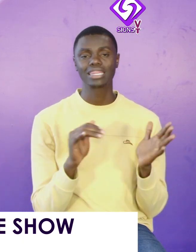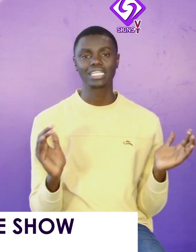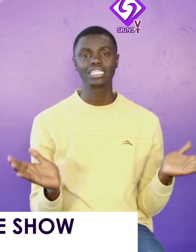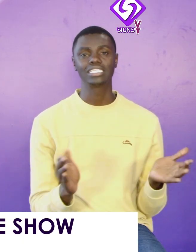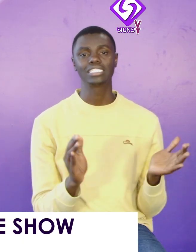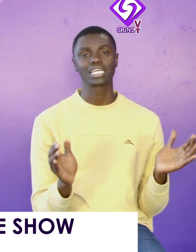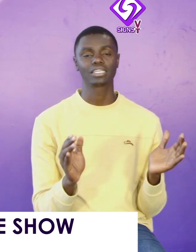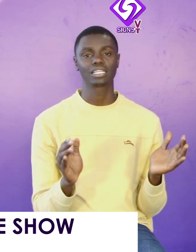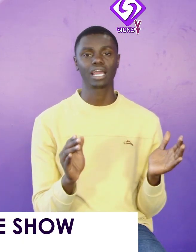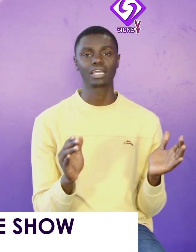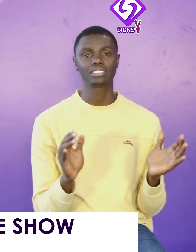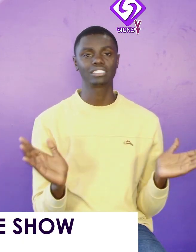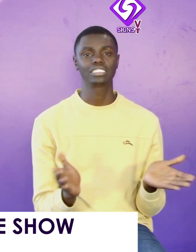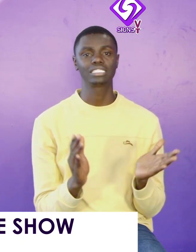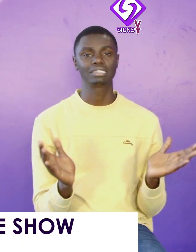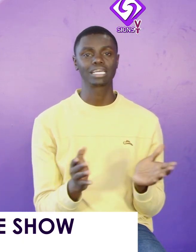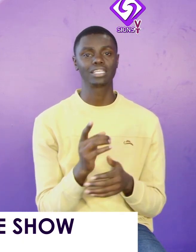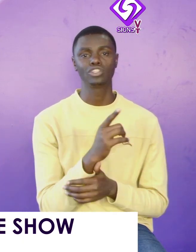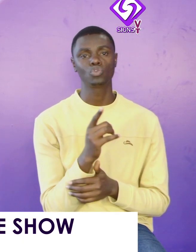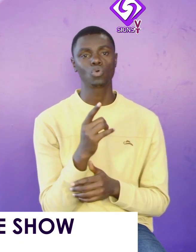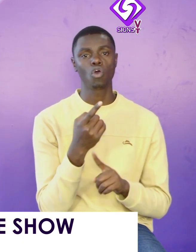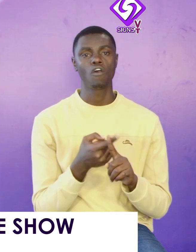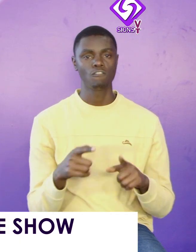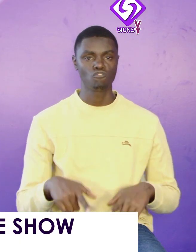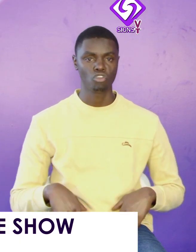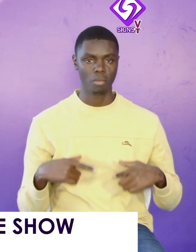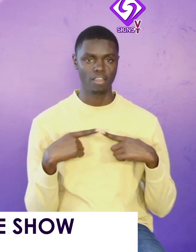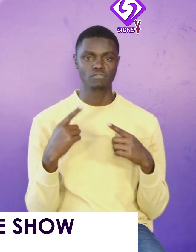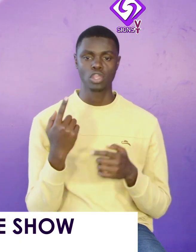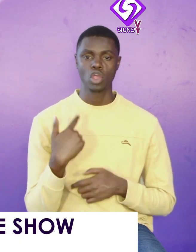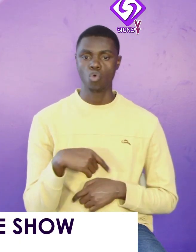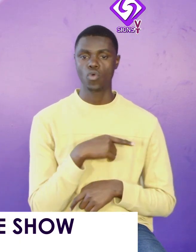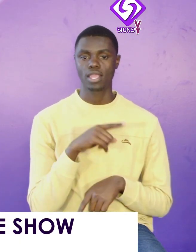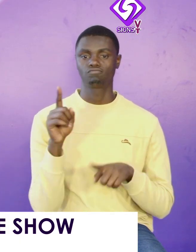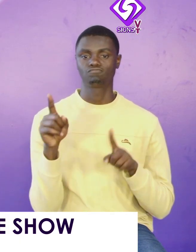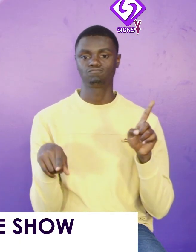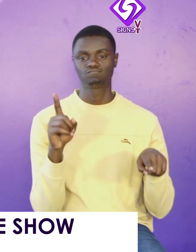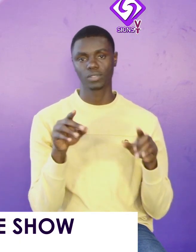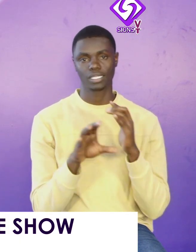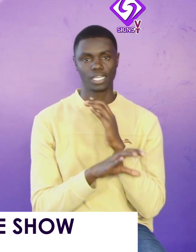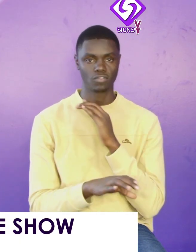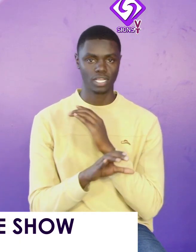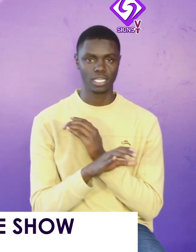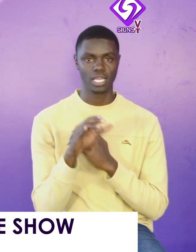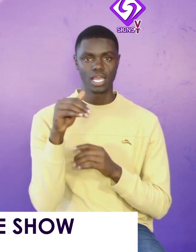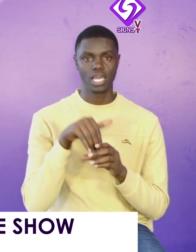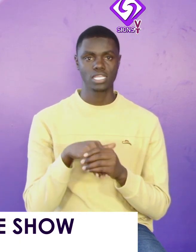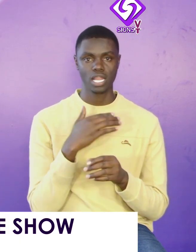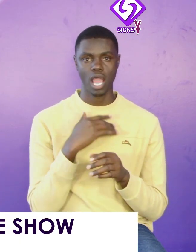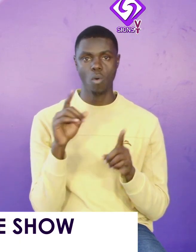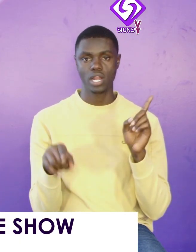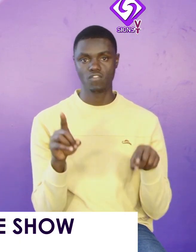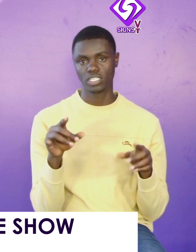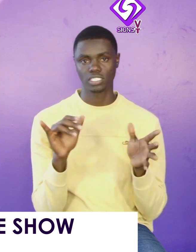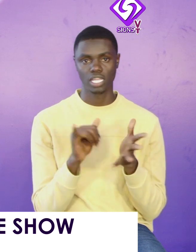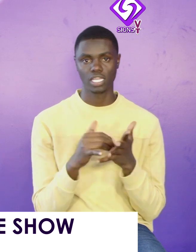life. Of course, we differ. We are a diverse country. And in our diversity, that is where our